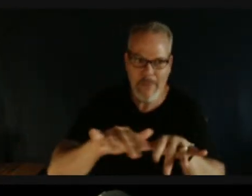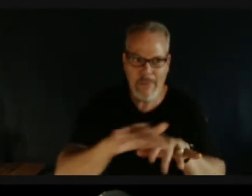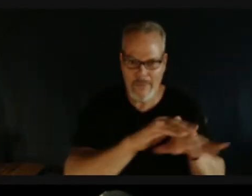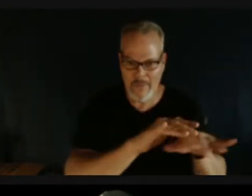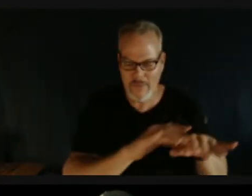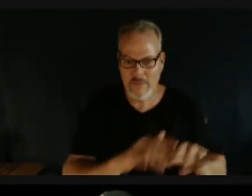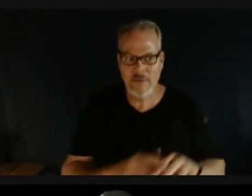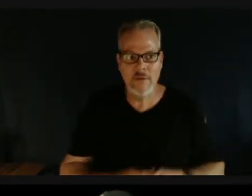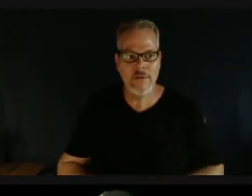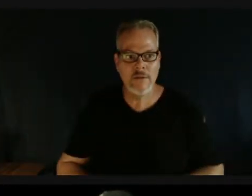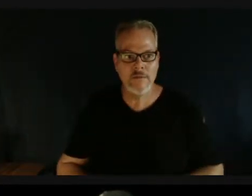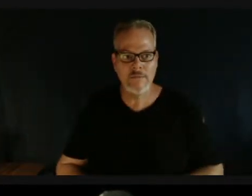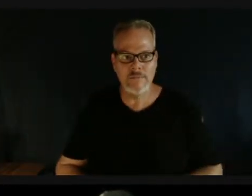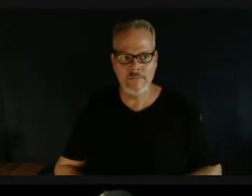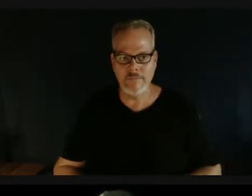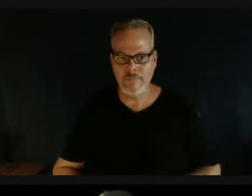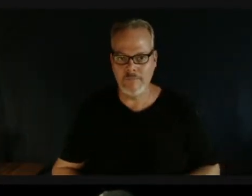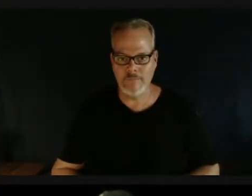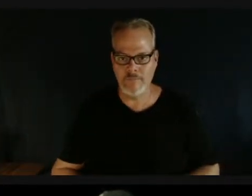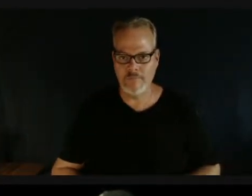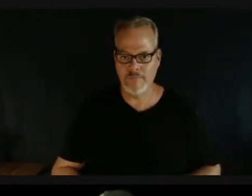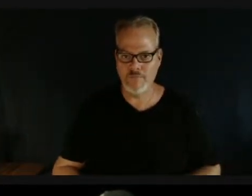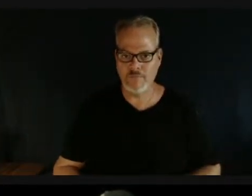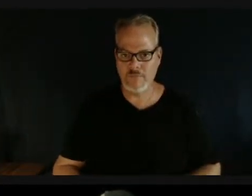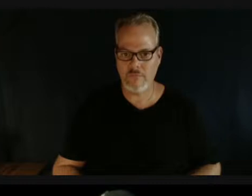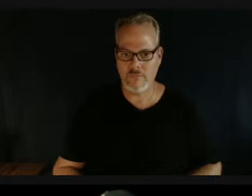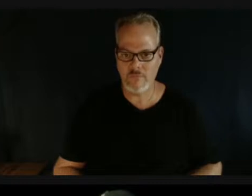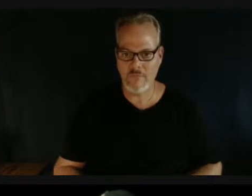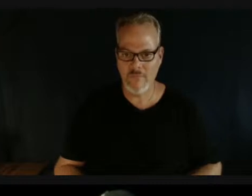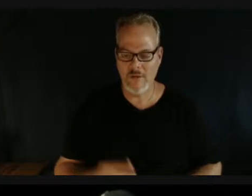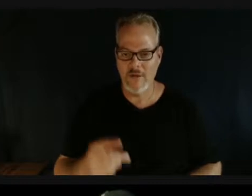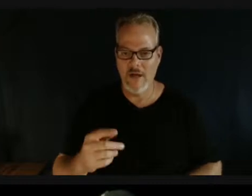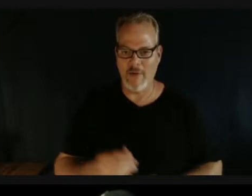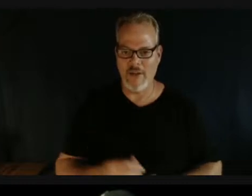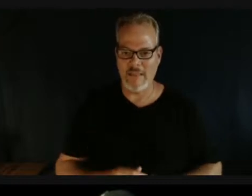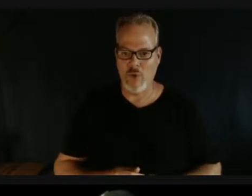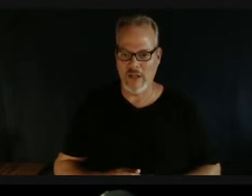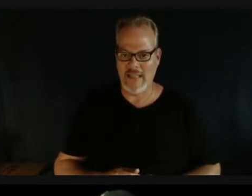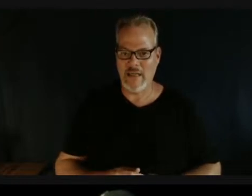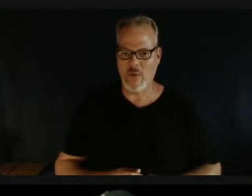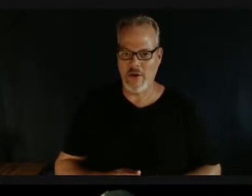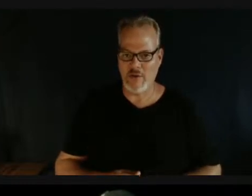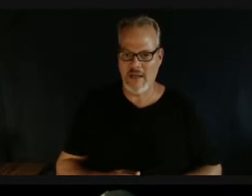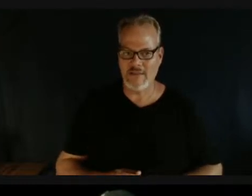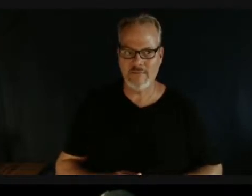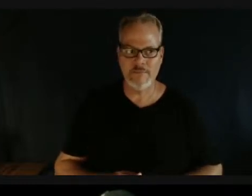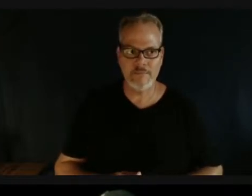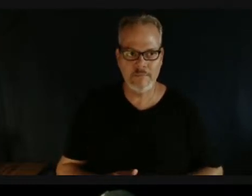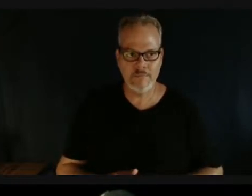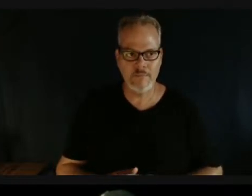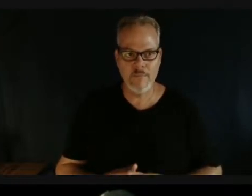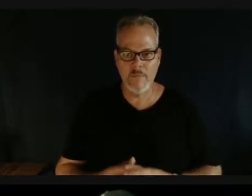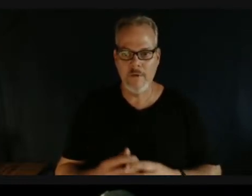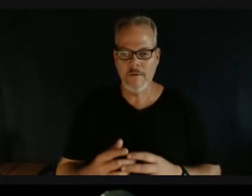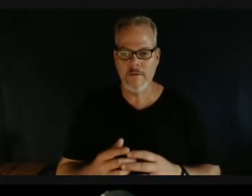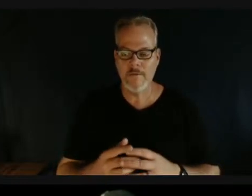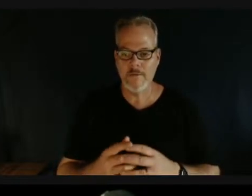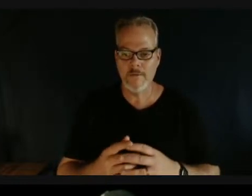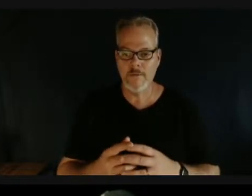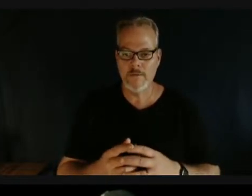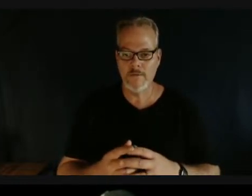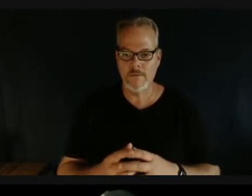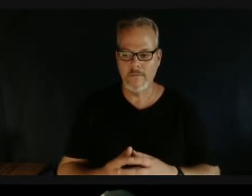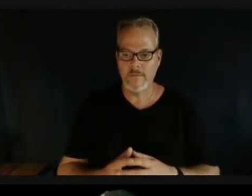good distance here. Here's the flow front. I come across a good distance across the crater floor on that path right there.